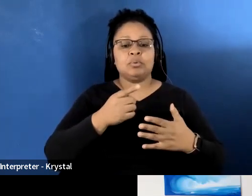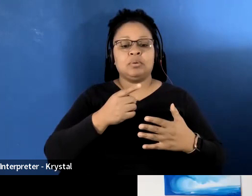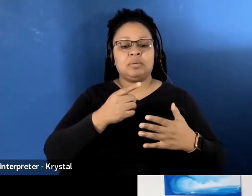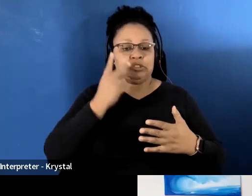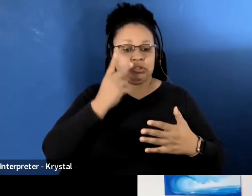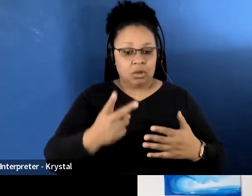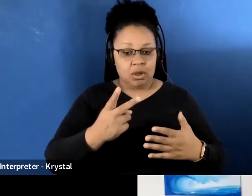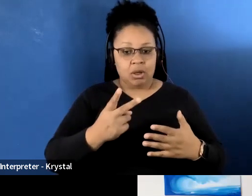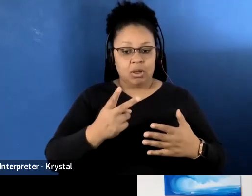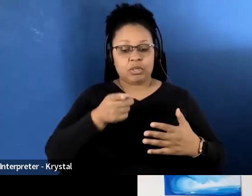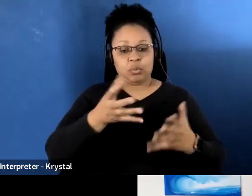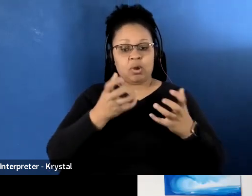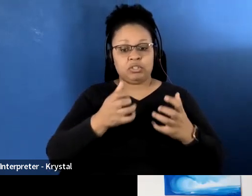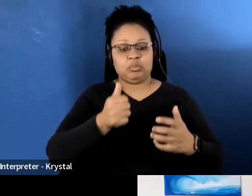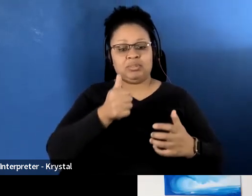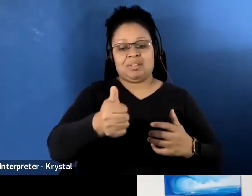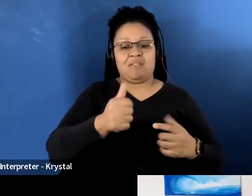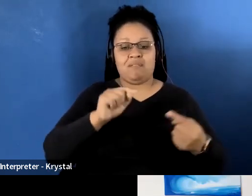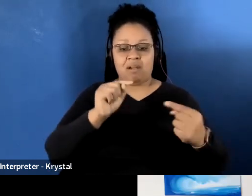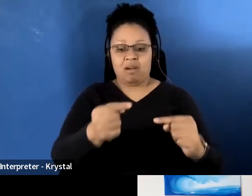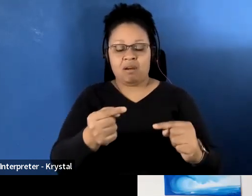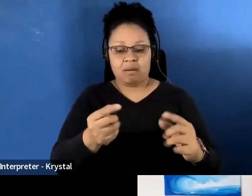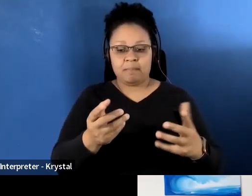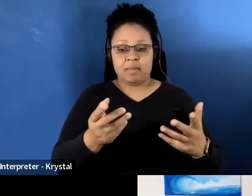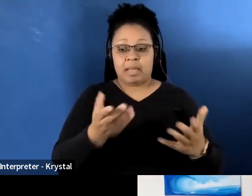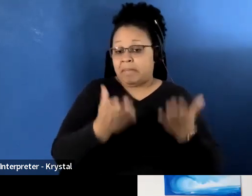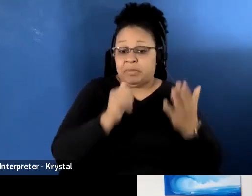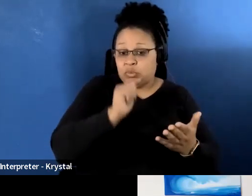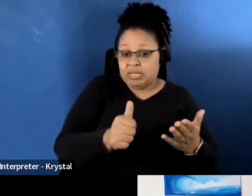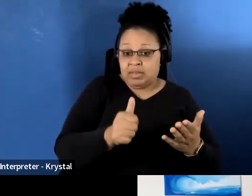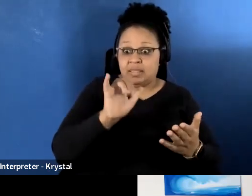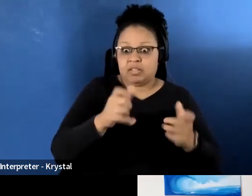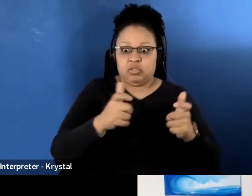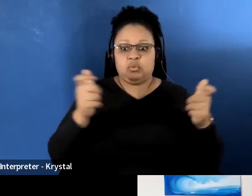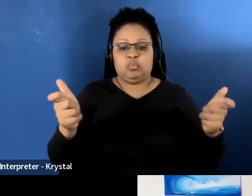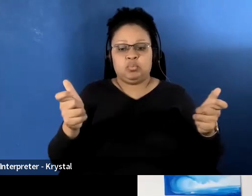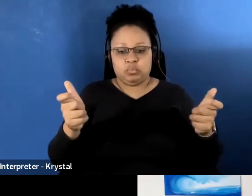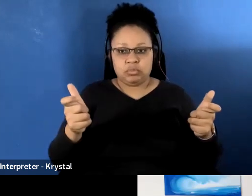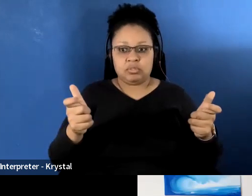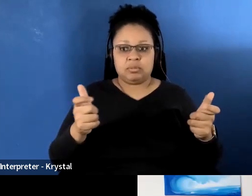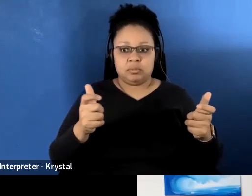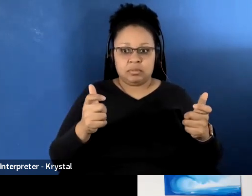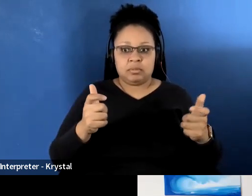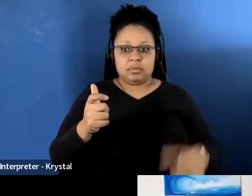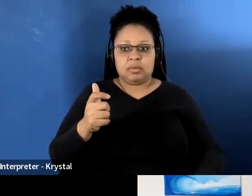you know, you wanted to self-harm, and maybe you didn't, that's a huge thing.